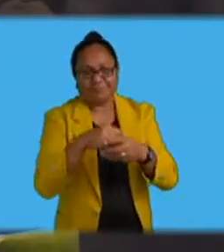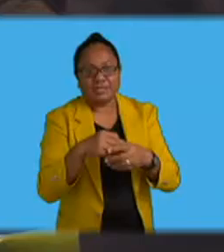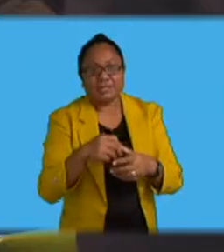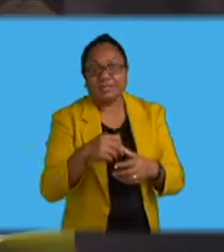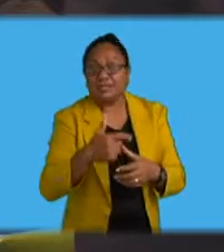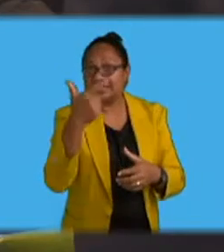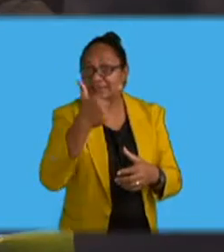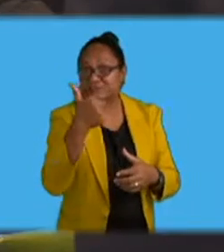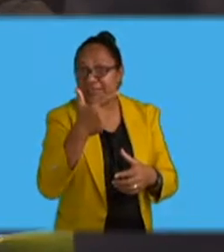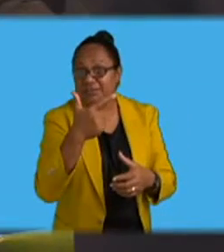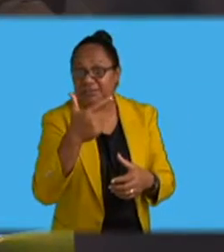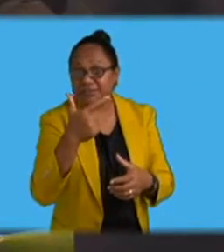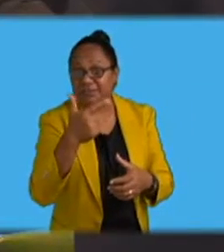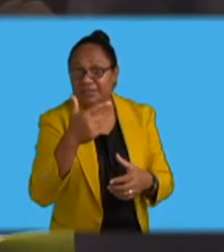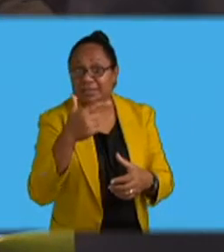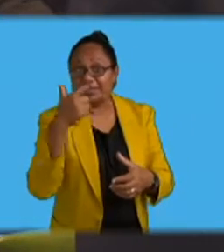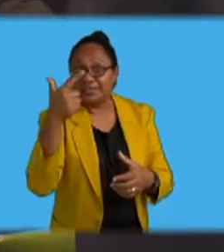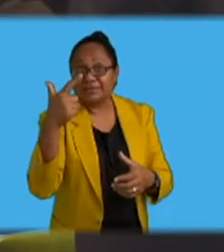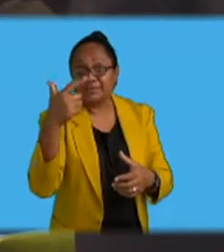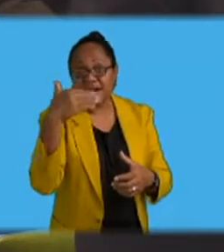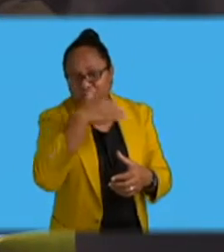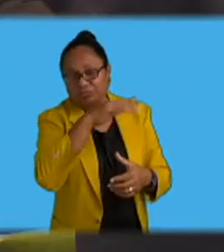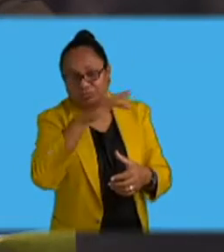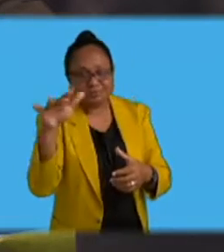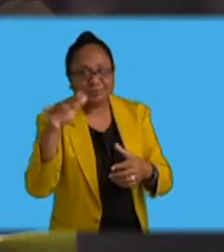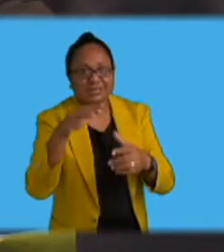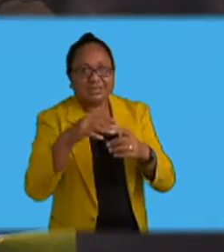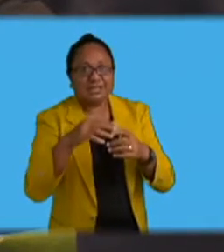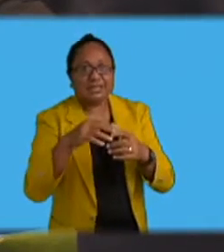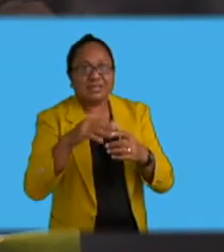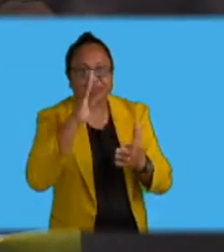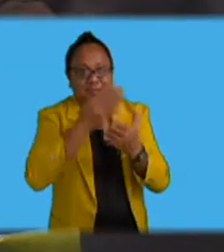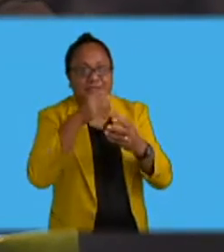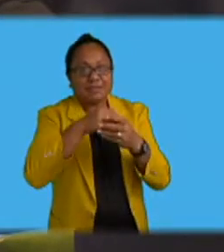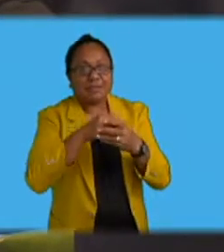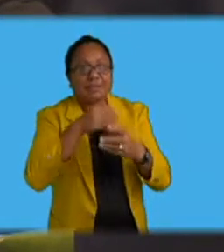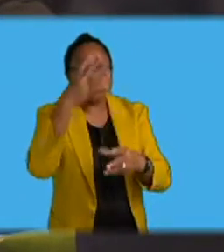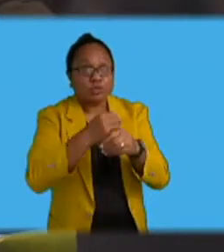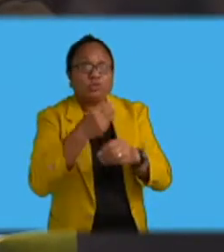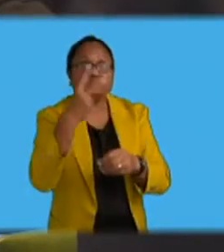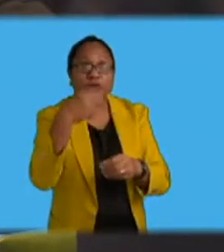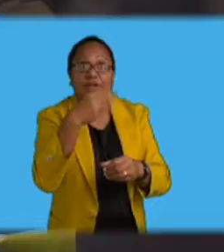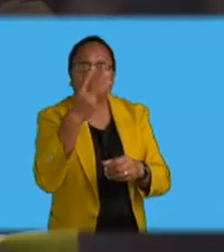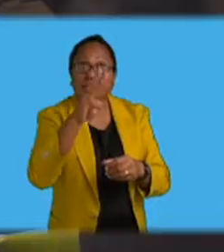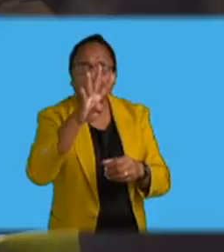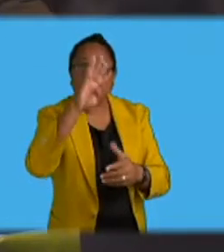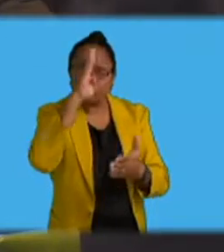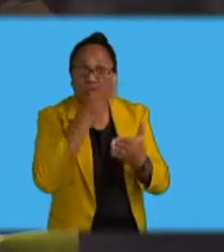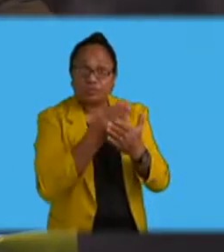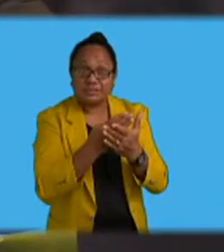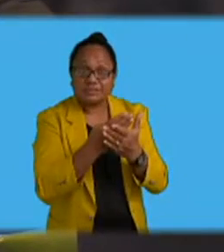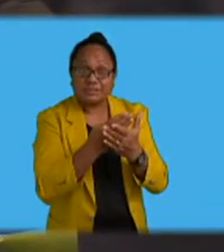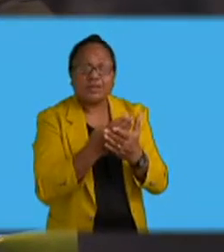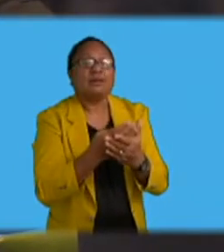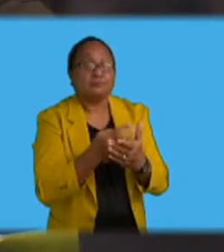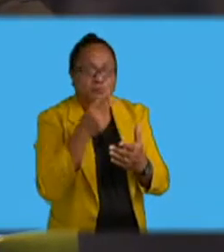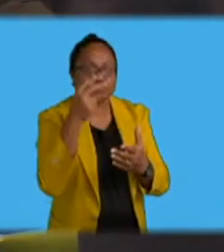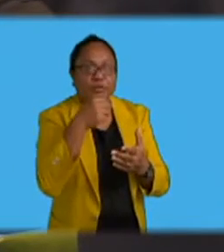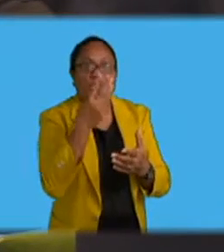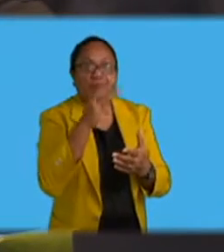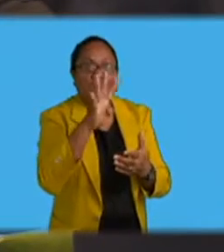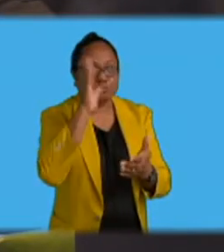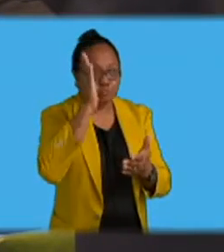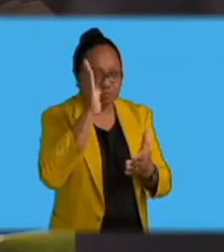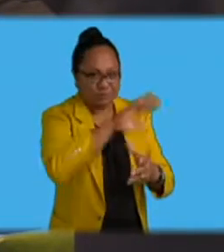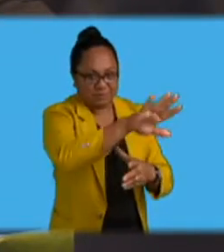7,117 students participated. In this, total of 234 schools took part, participated.